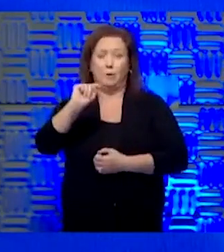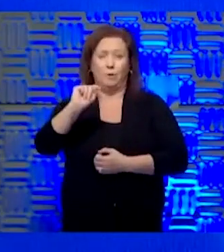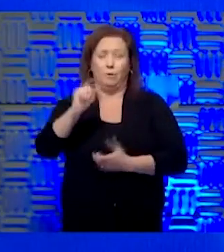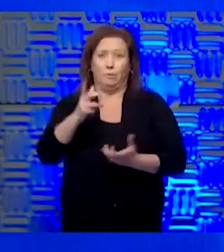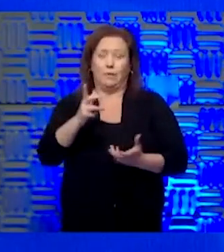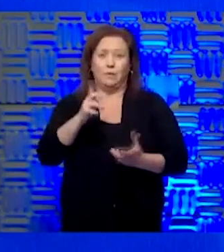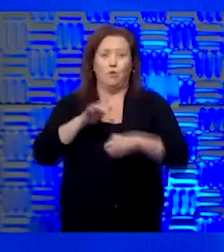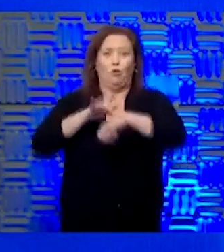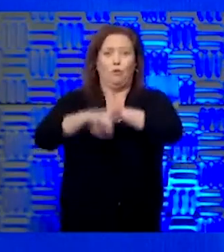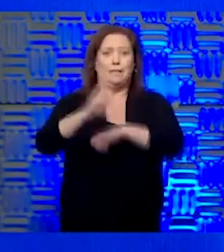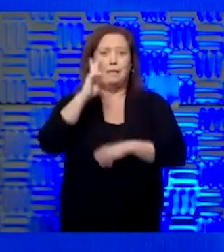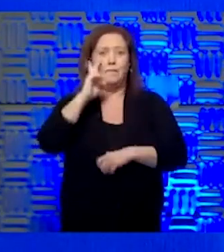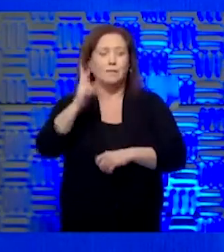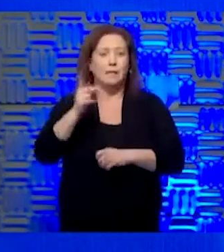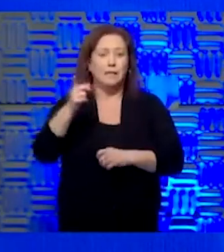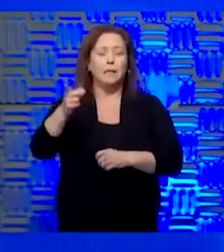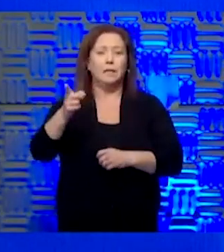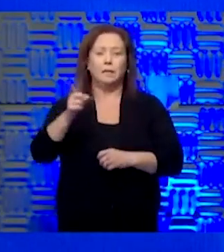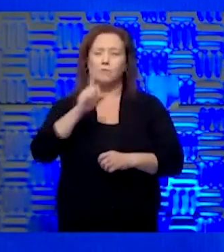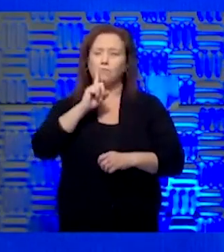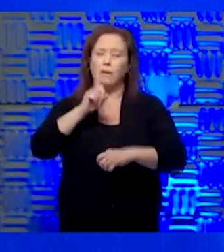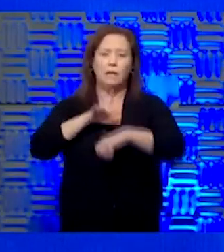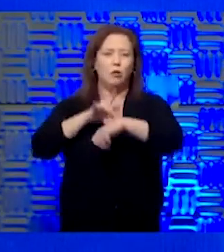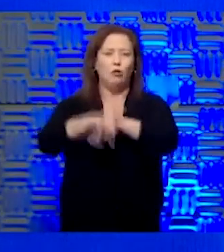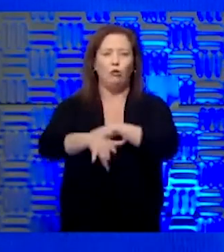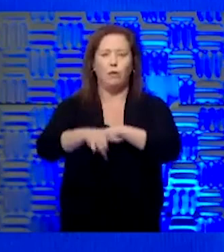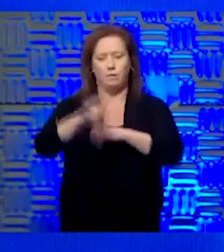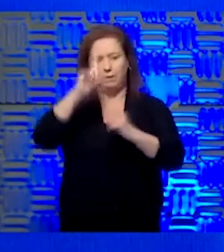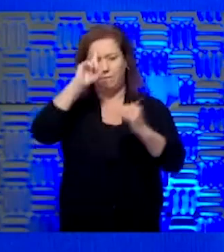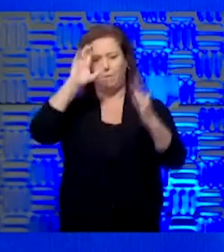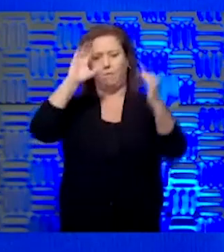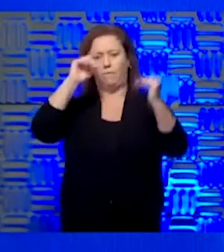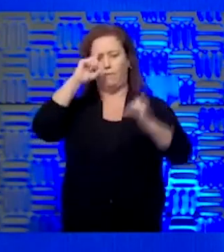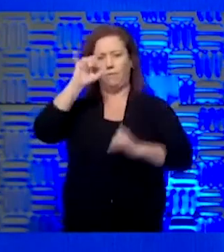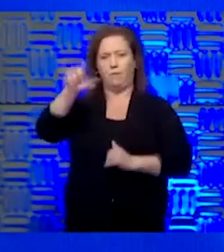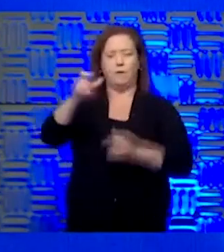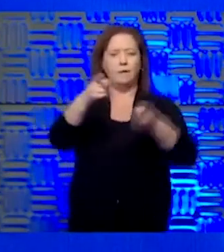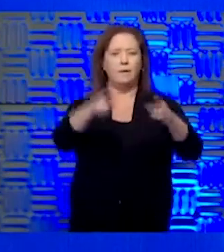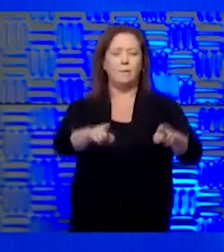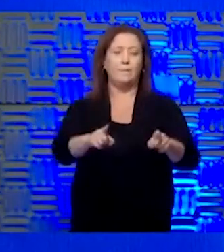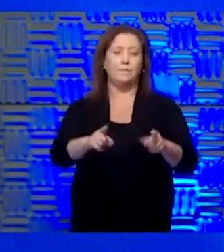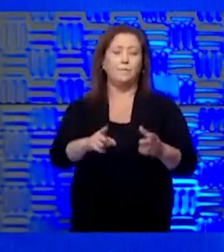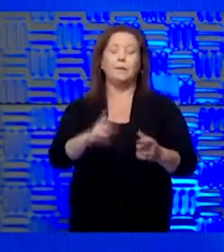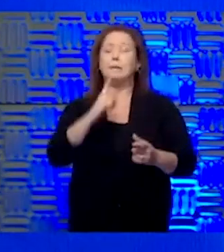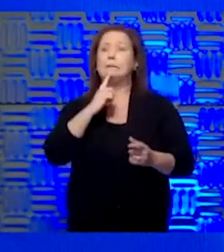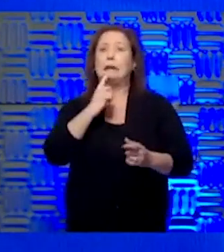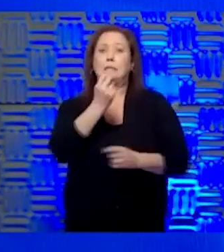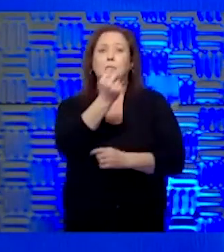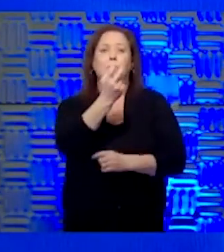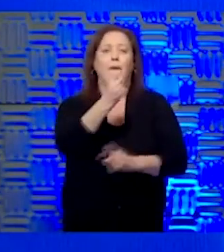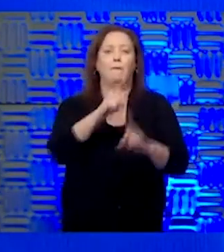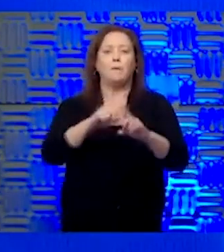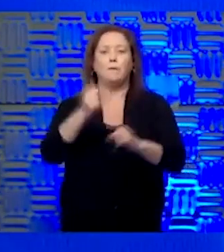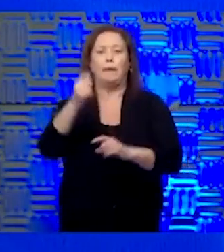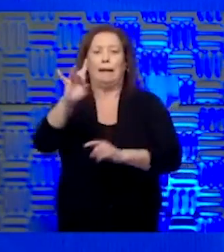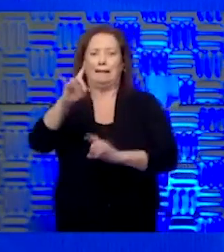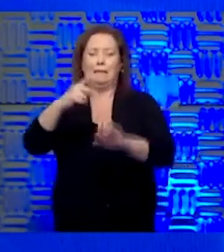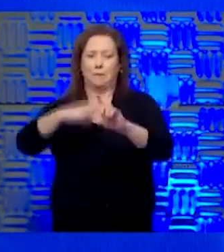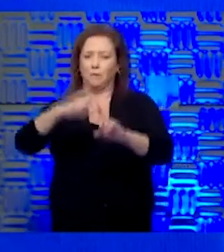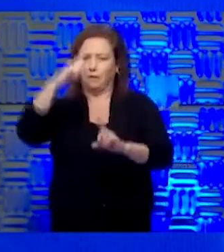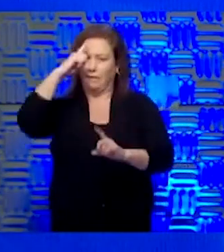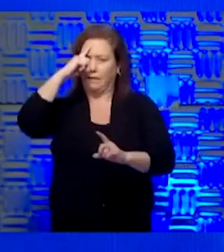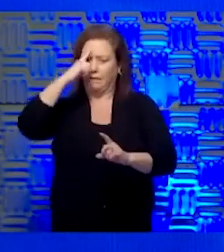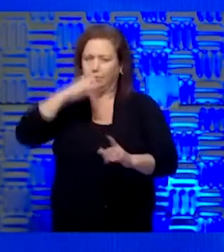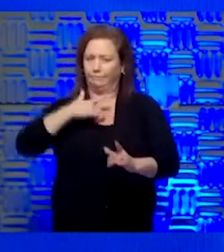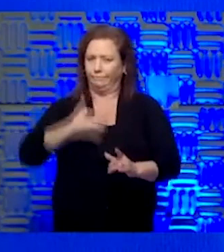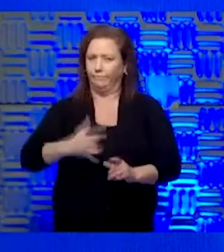kind of it's real early to even be optimistic about that. But let's say it's 12 months or 18 months, which is probably more realistic. Does